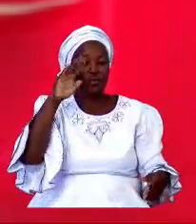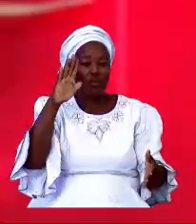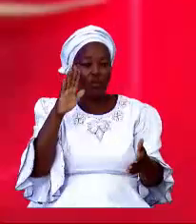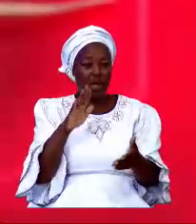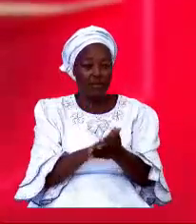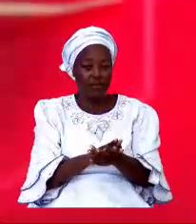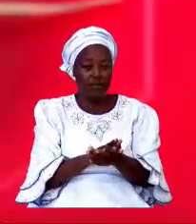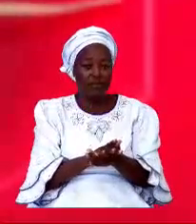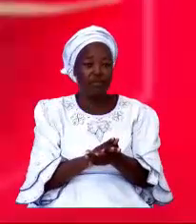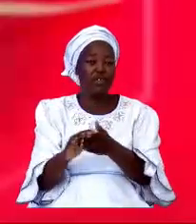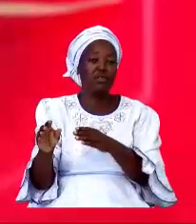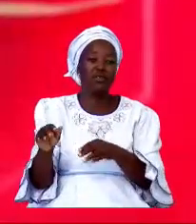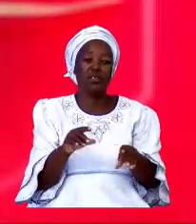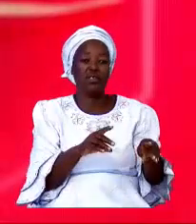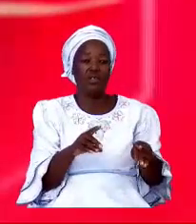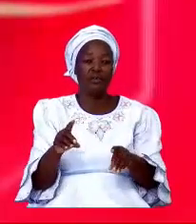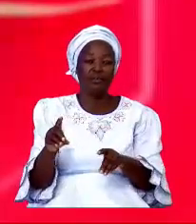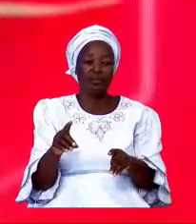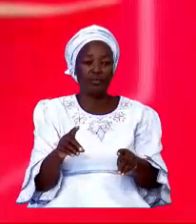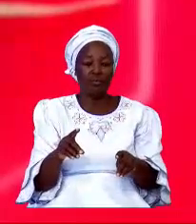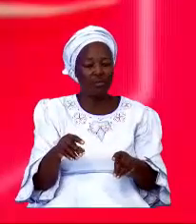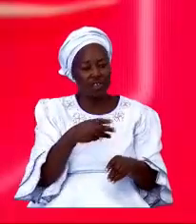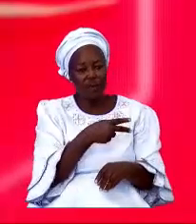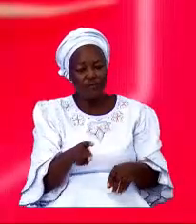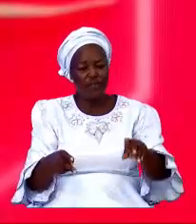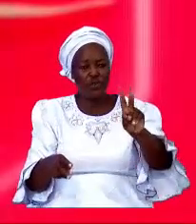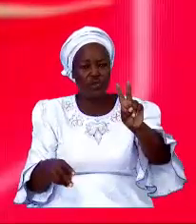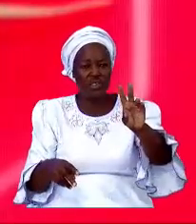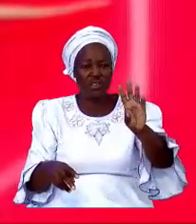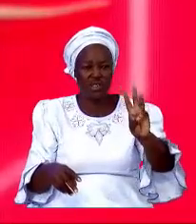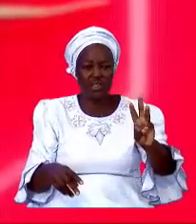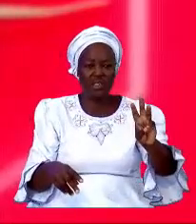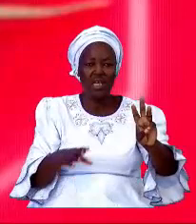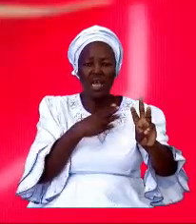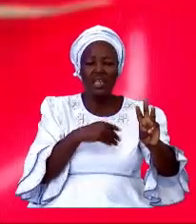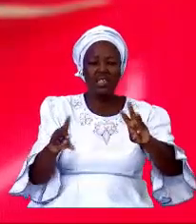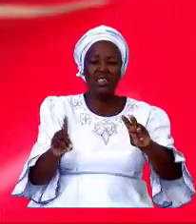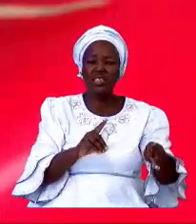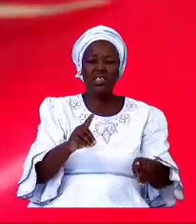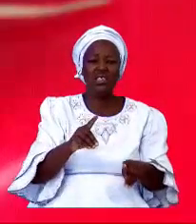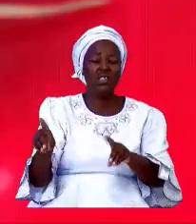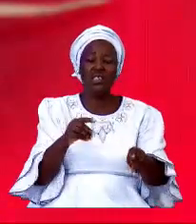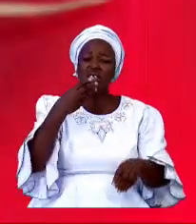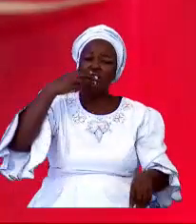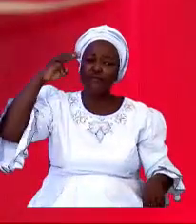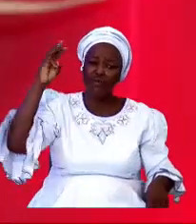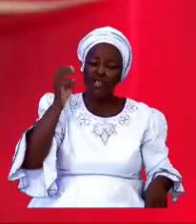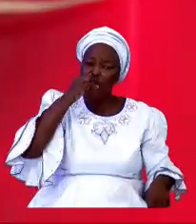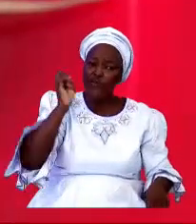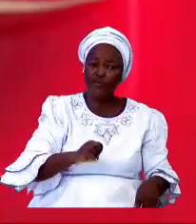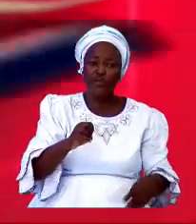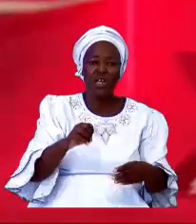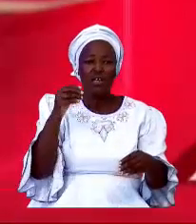his wife, stirred up. Verse 26. And he did very